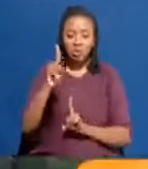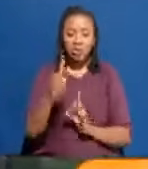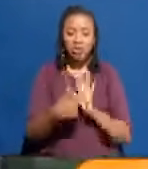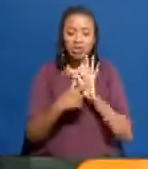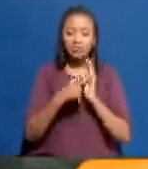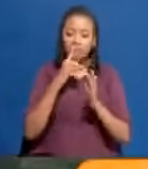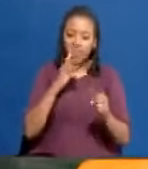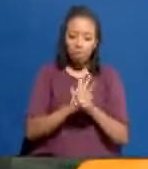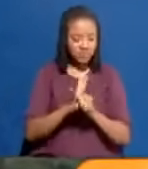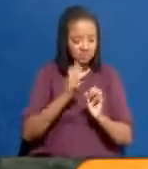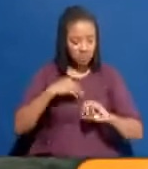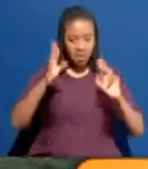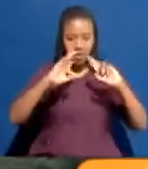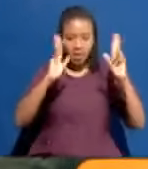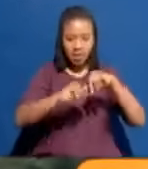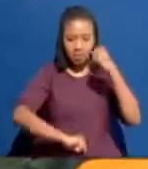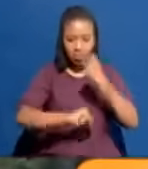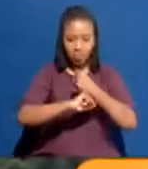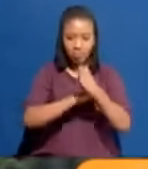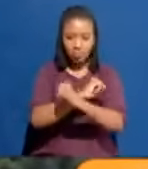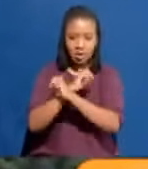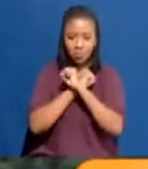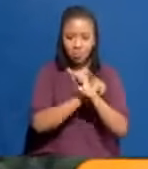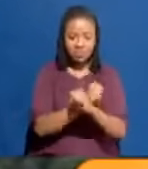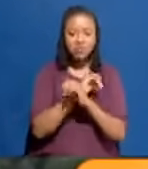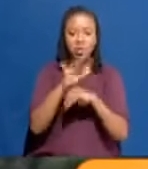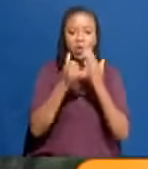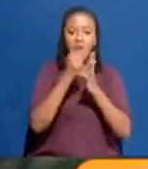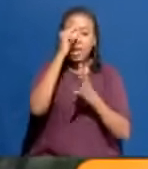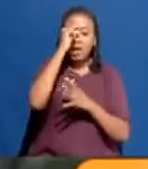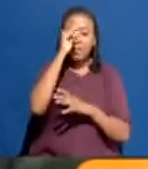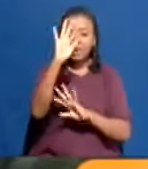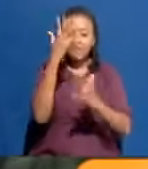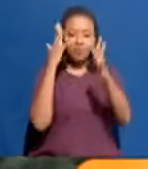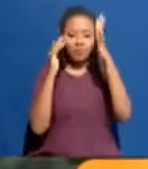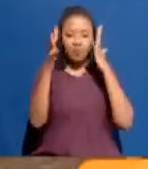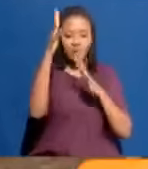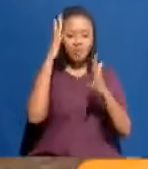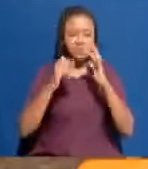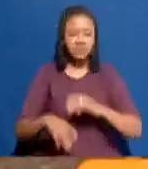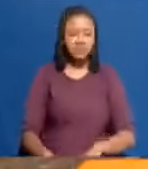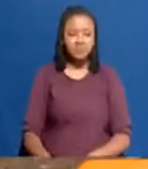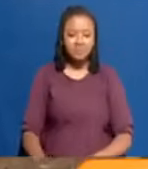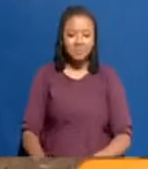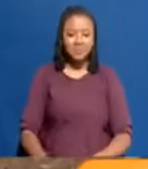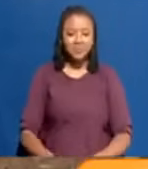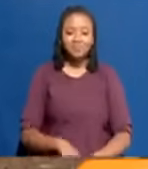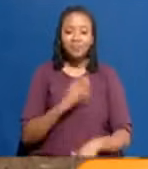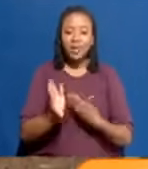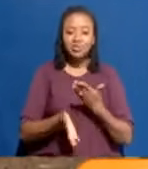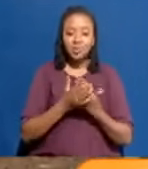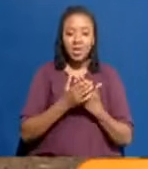his commitment to protecting all government forests by employing more rangers under the Kenya Forest Service to assist in